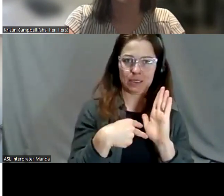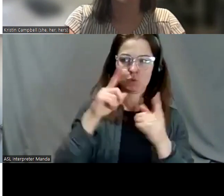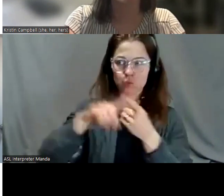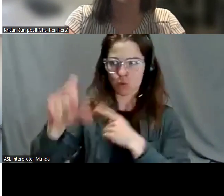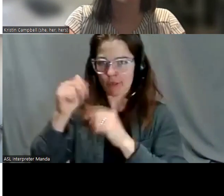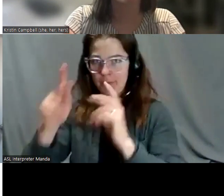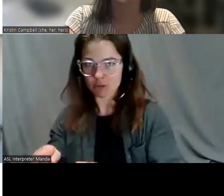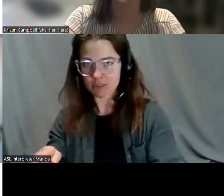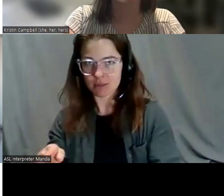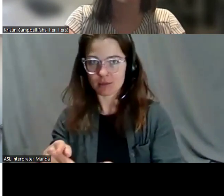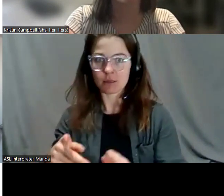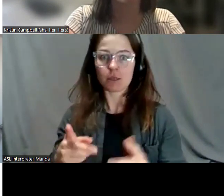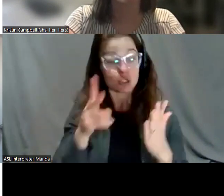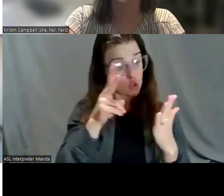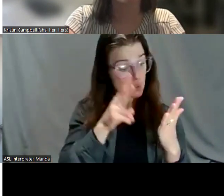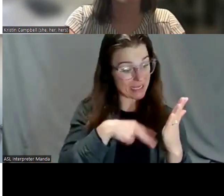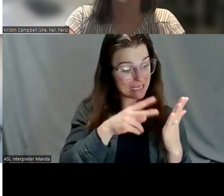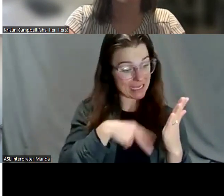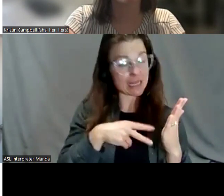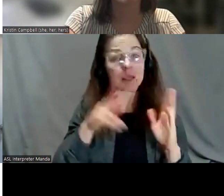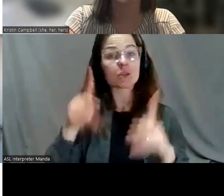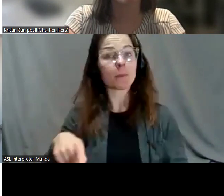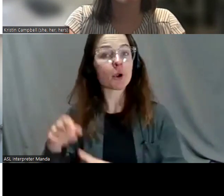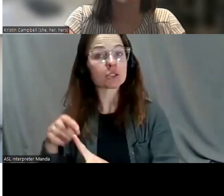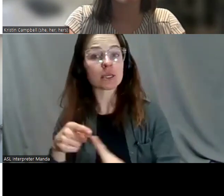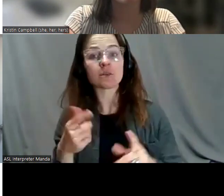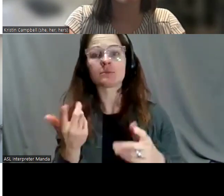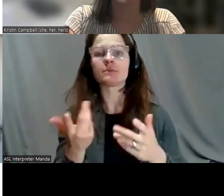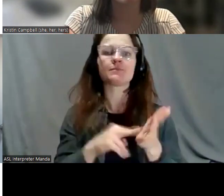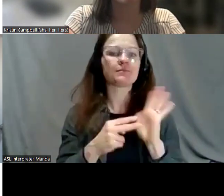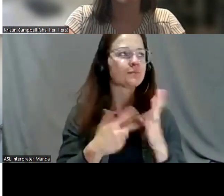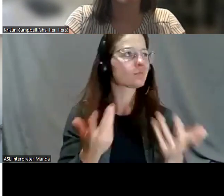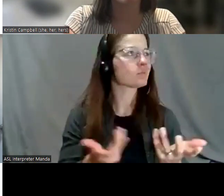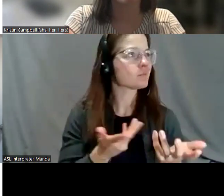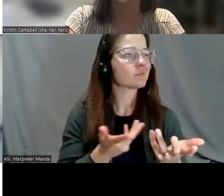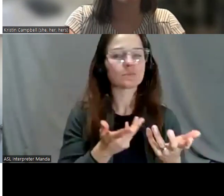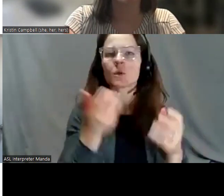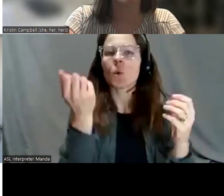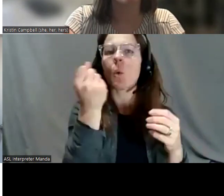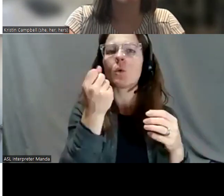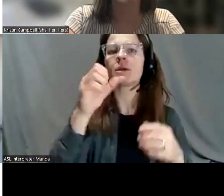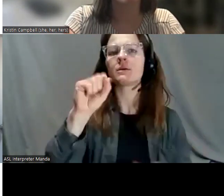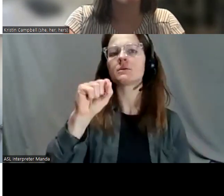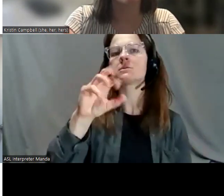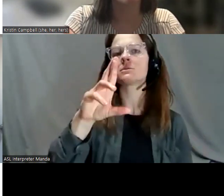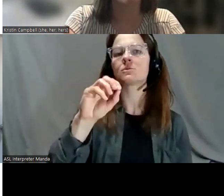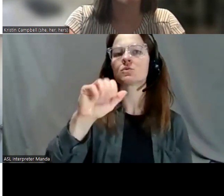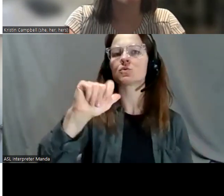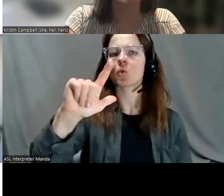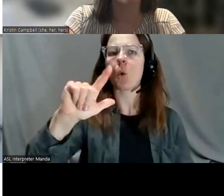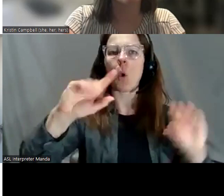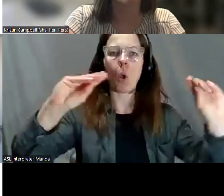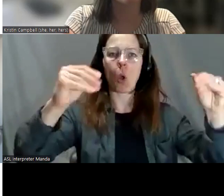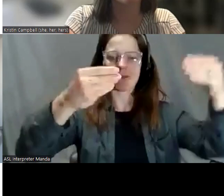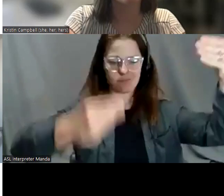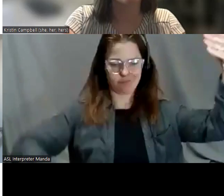read, it's not necessarily the case that the person was holding a scroll or any kind